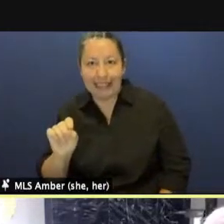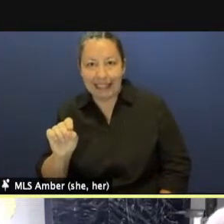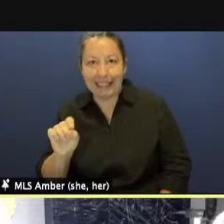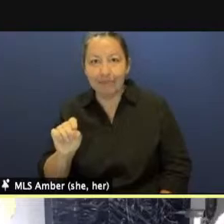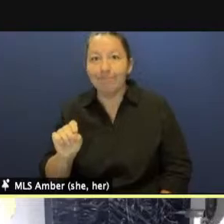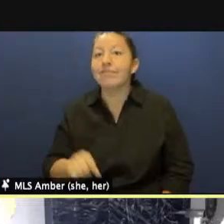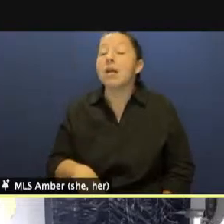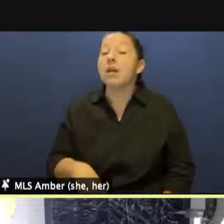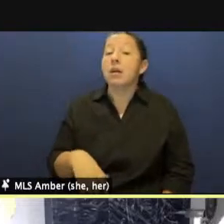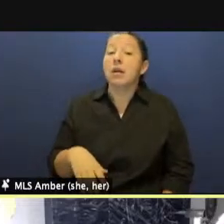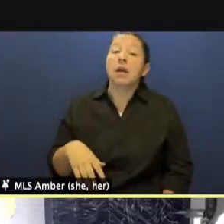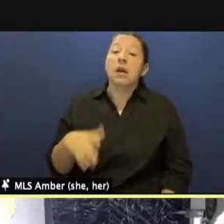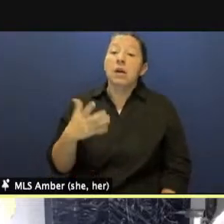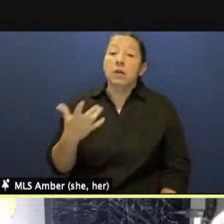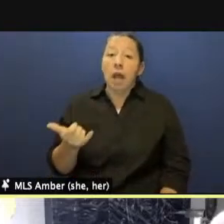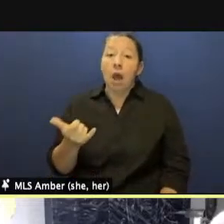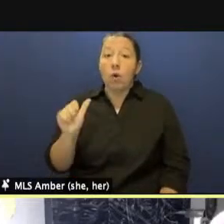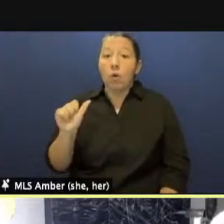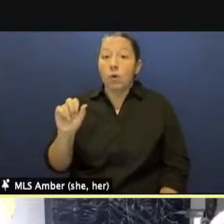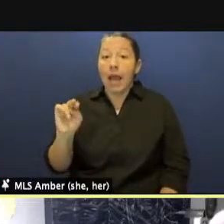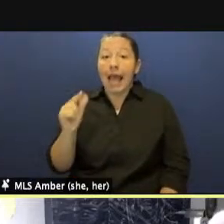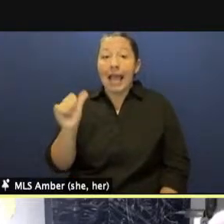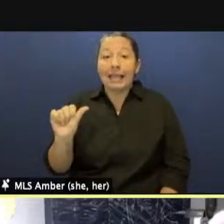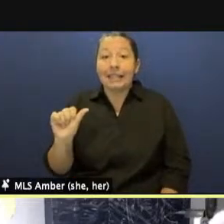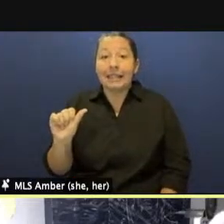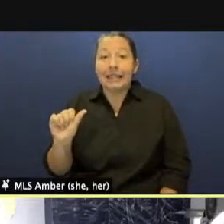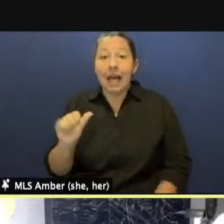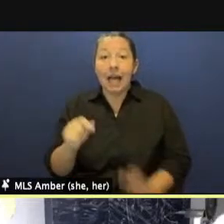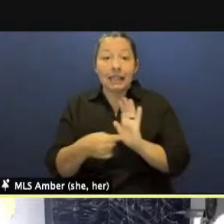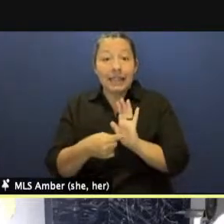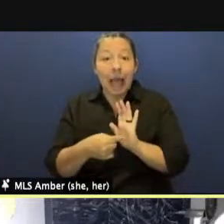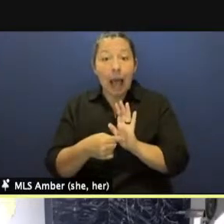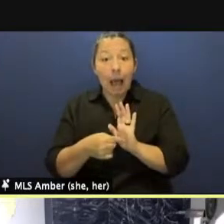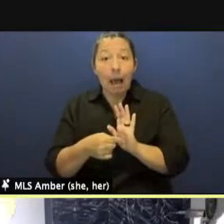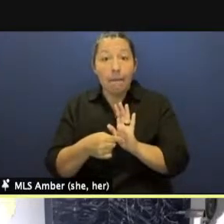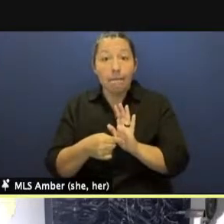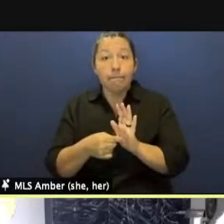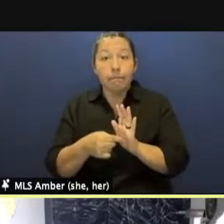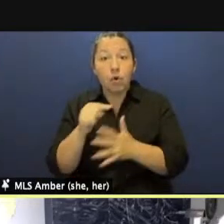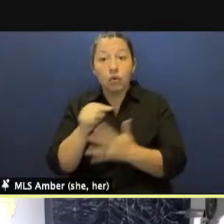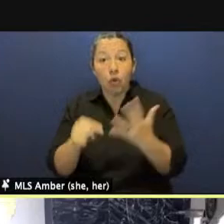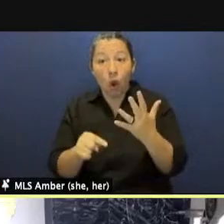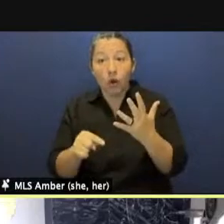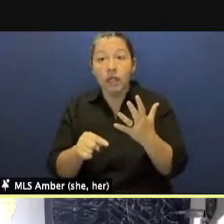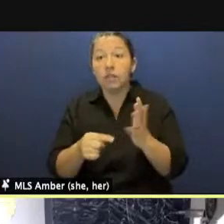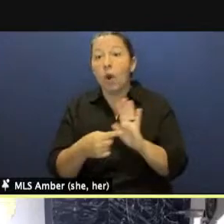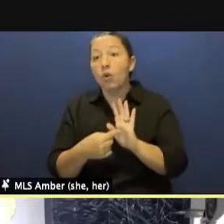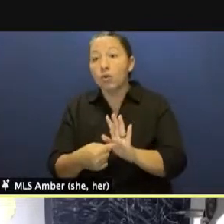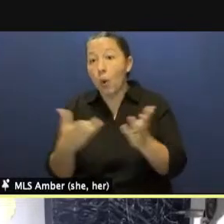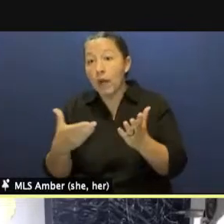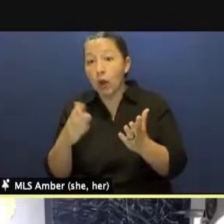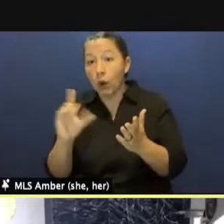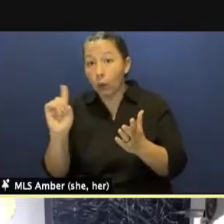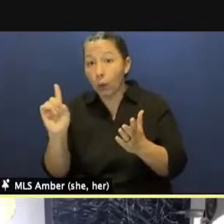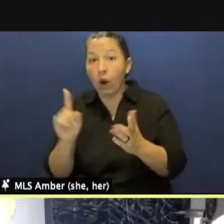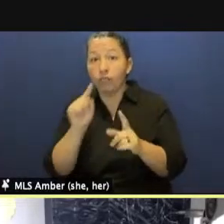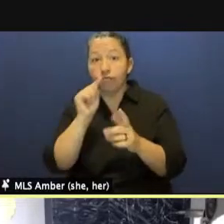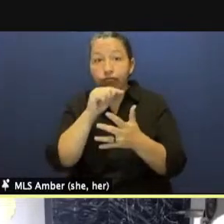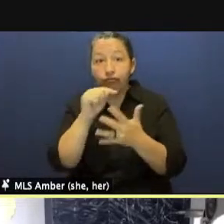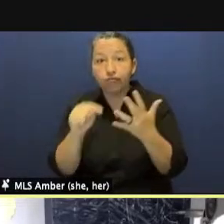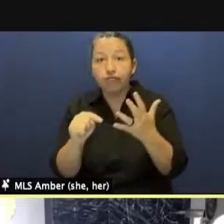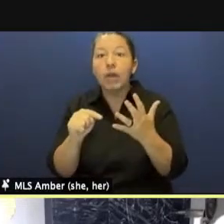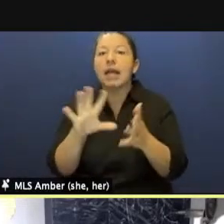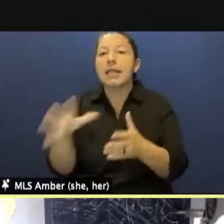The ANGSA targets, sample targets, are illustrated here. They include